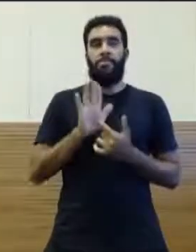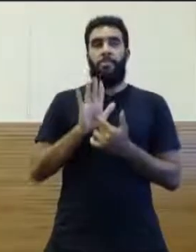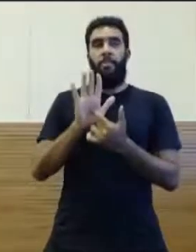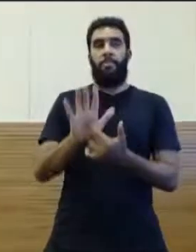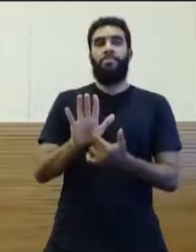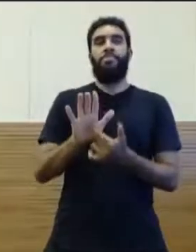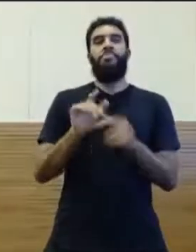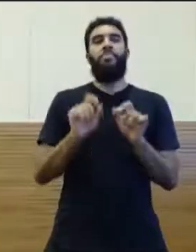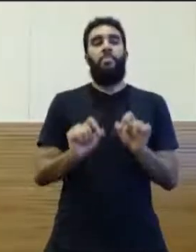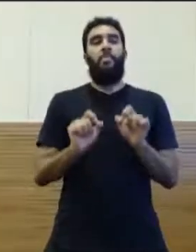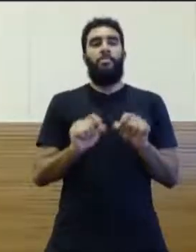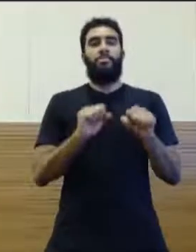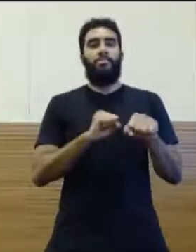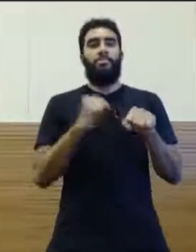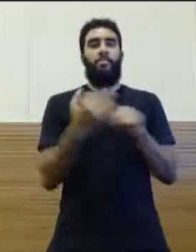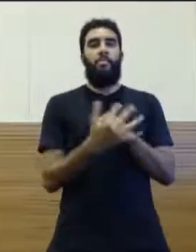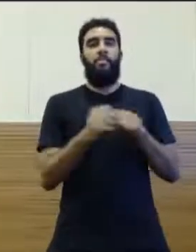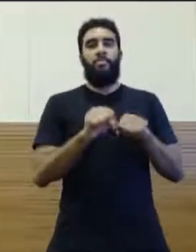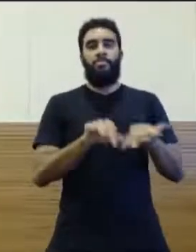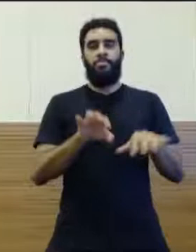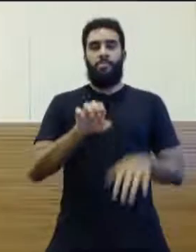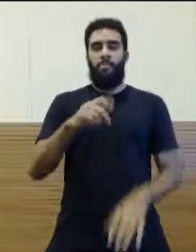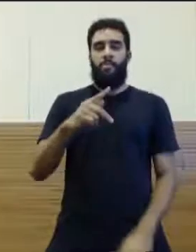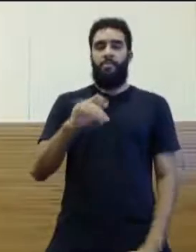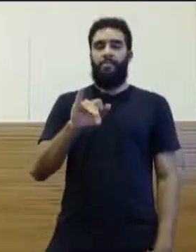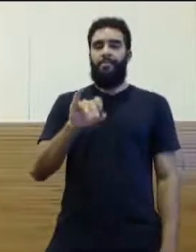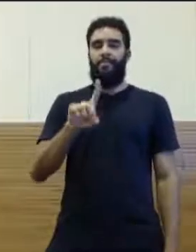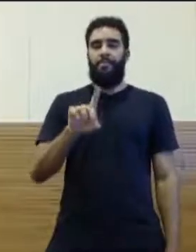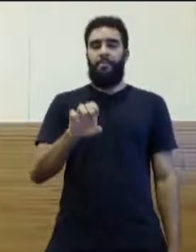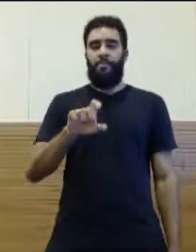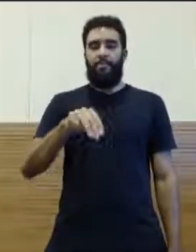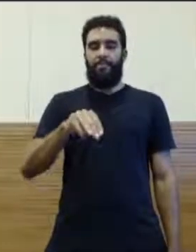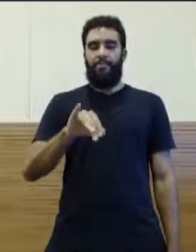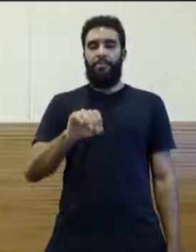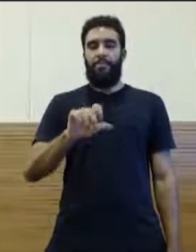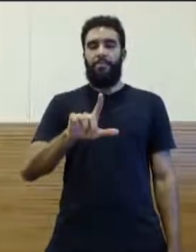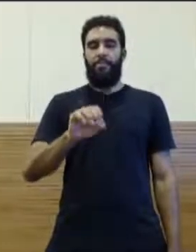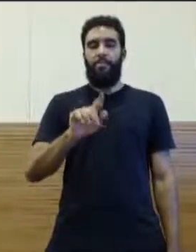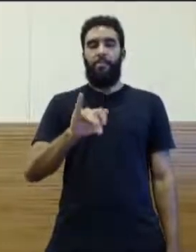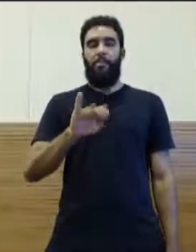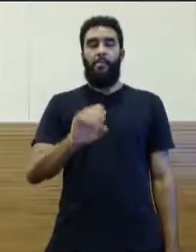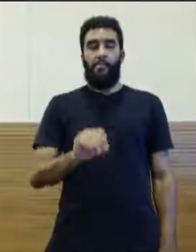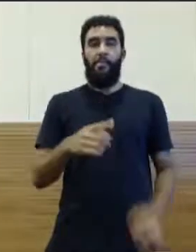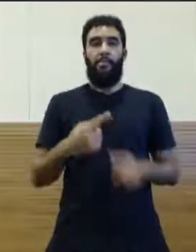Let's talk about the epidemiological panorama. Ecuador